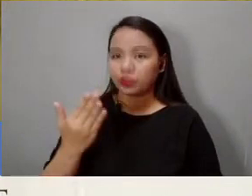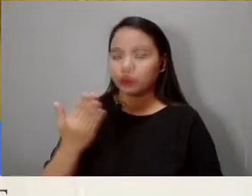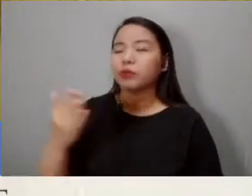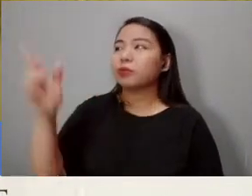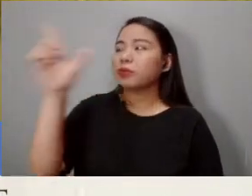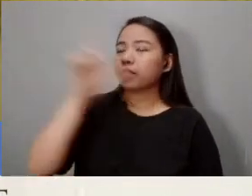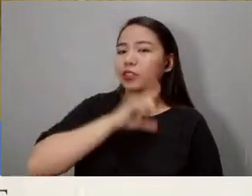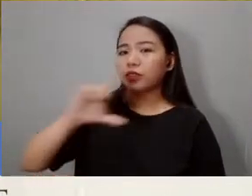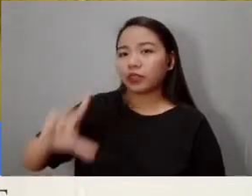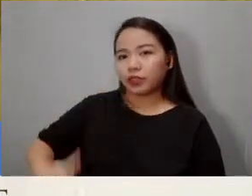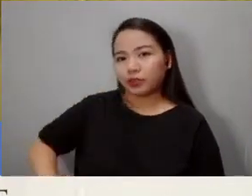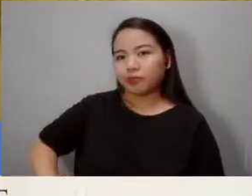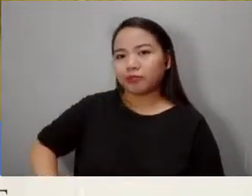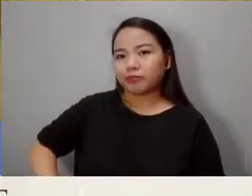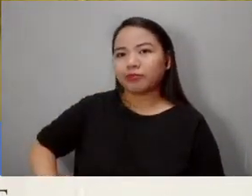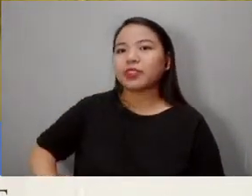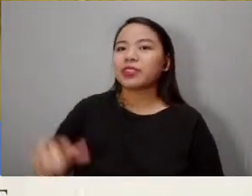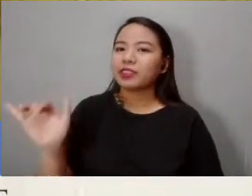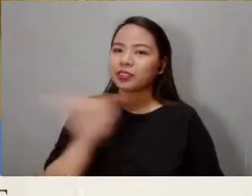be fulfilled."